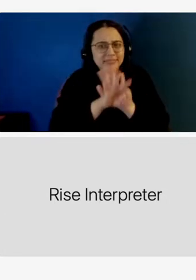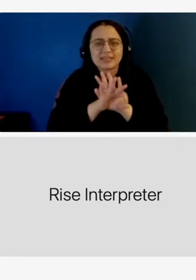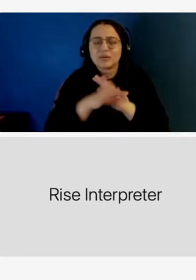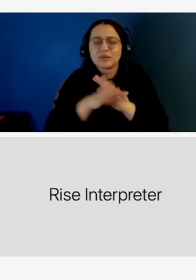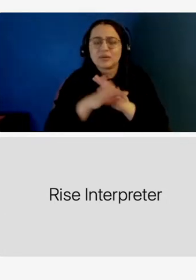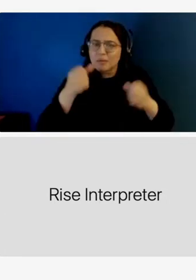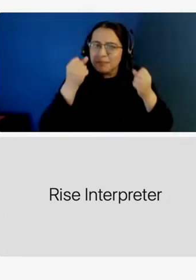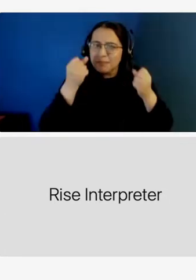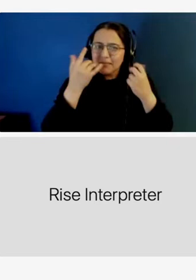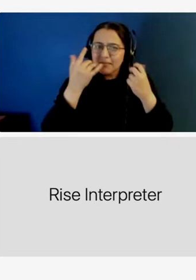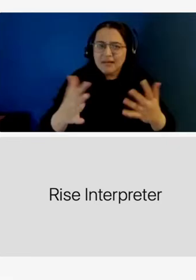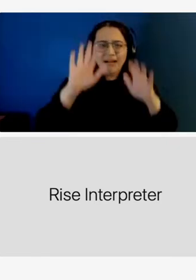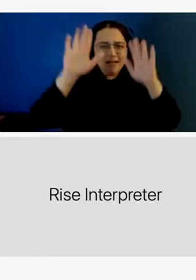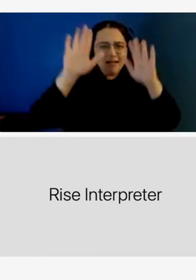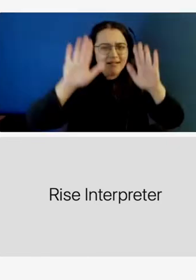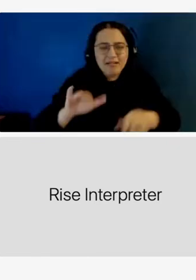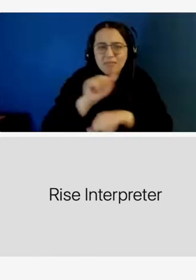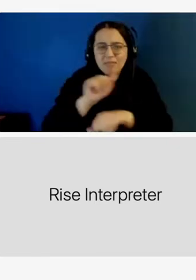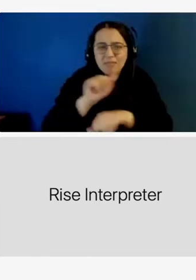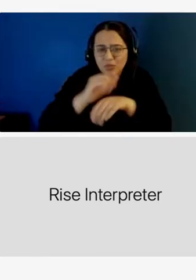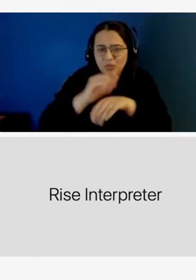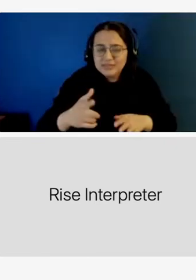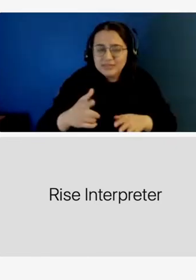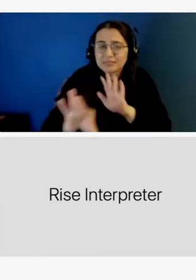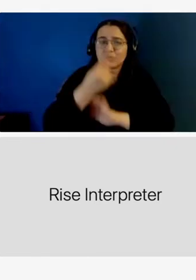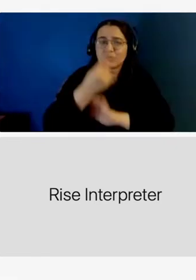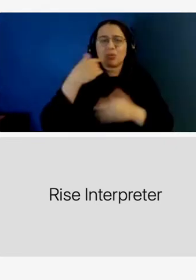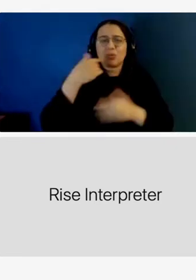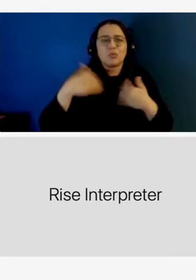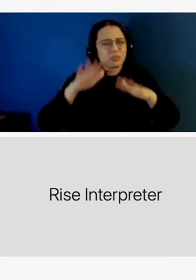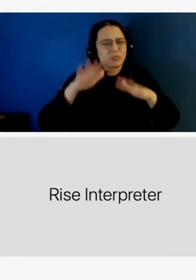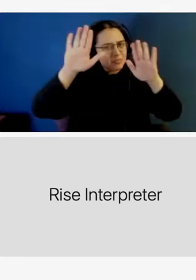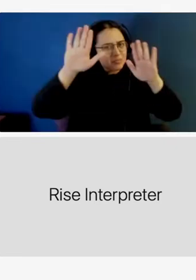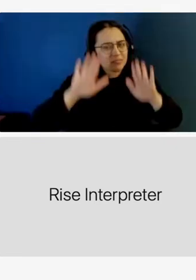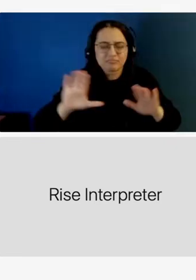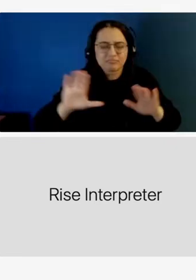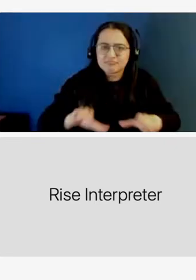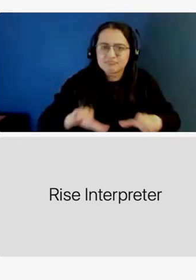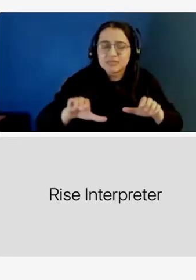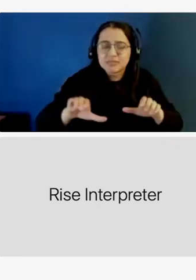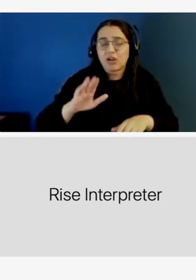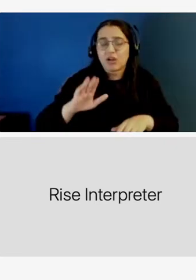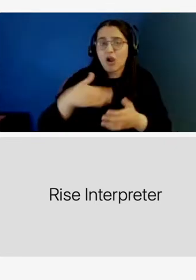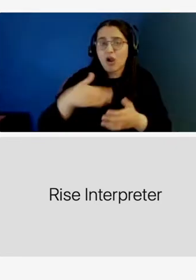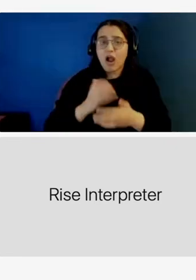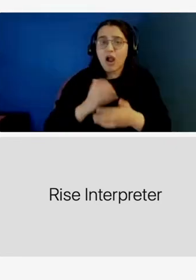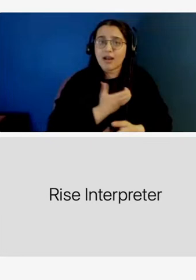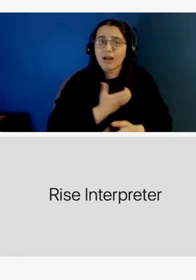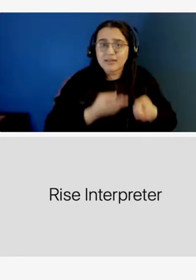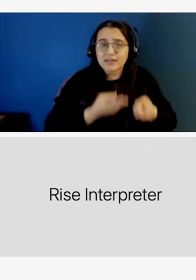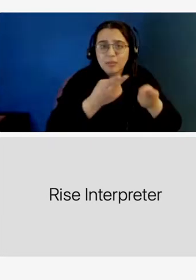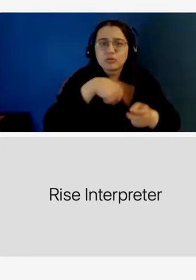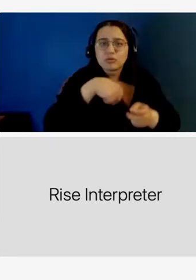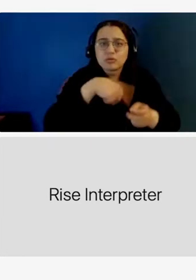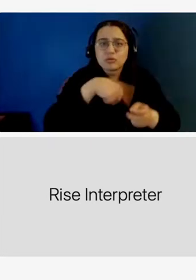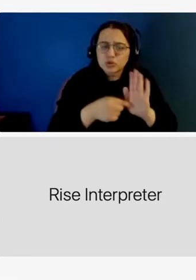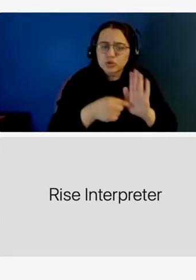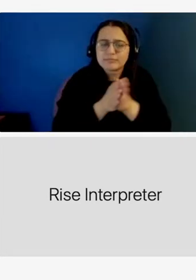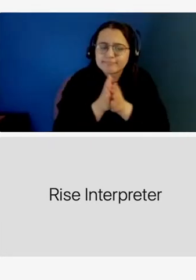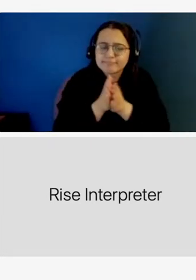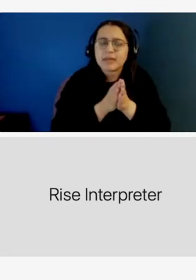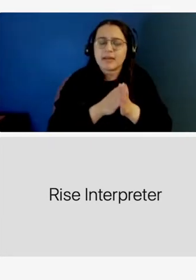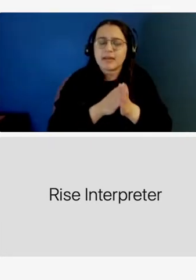outstanding accomplishment. All of our nominees and our award winners have shown dedication, compassion, motivation for their work. We offer